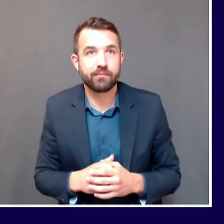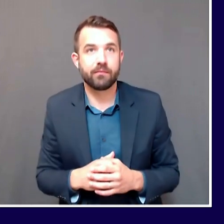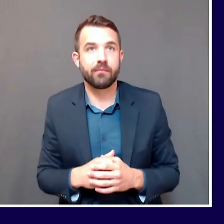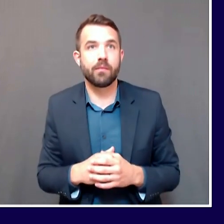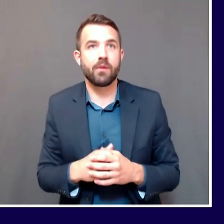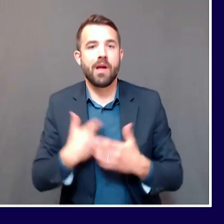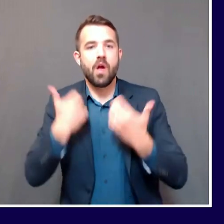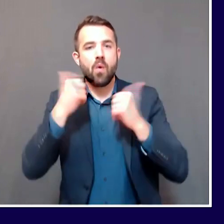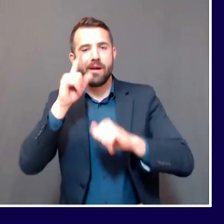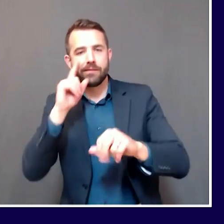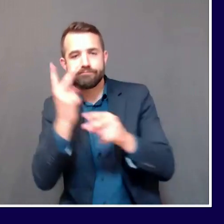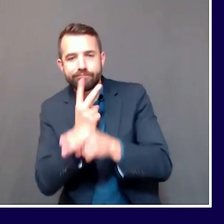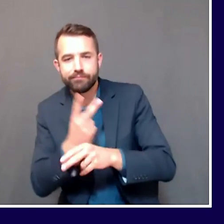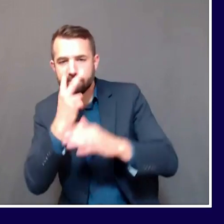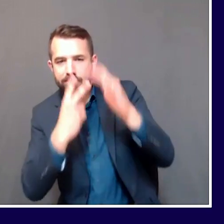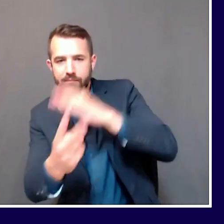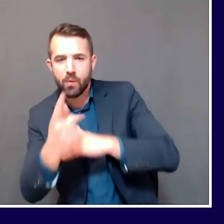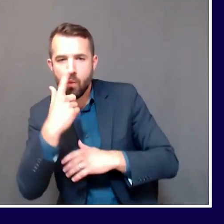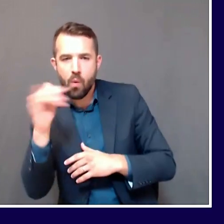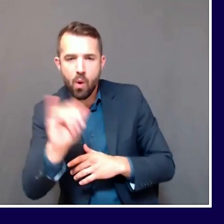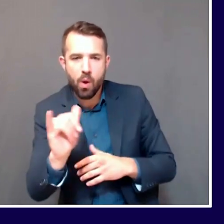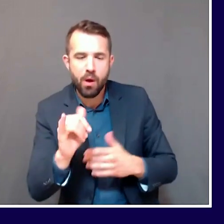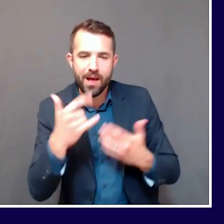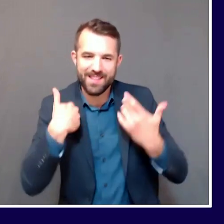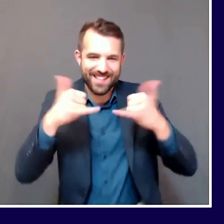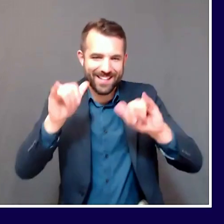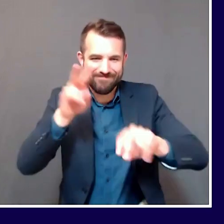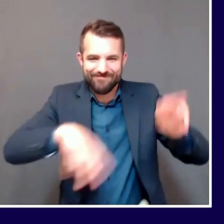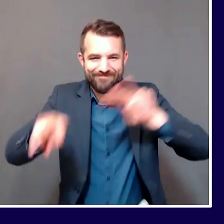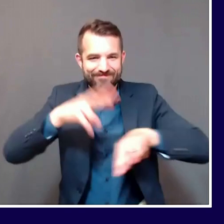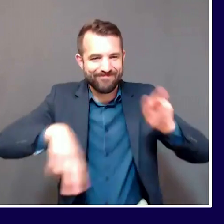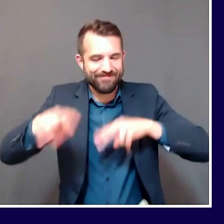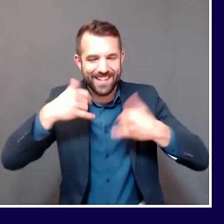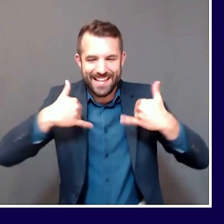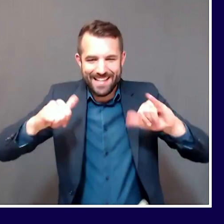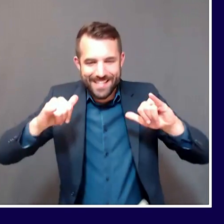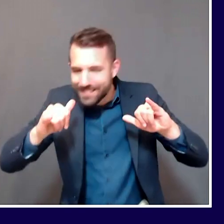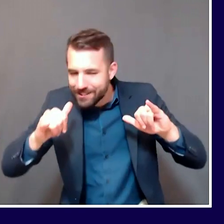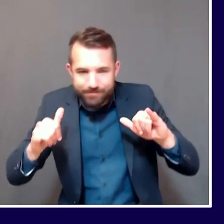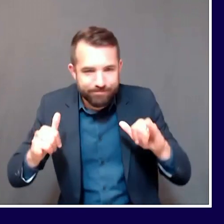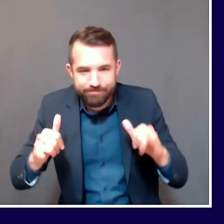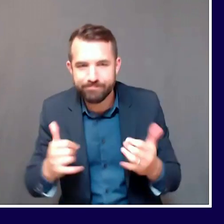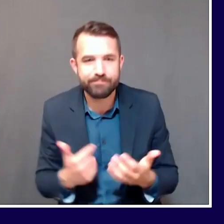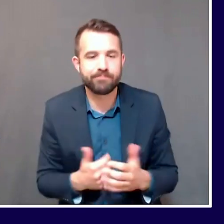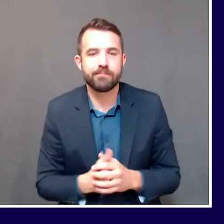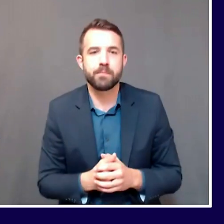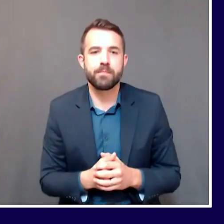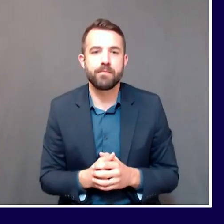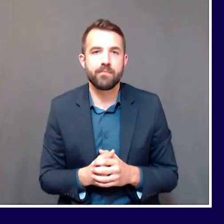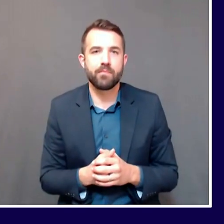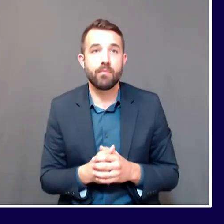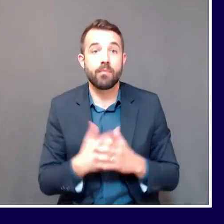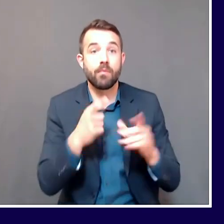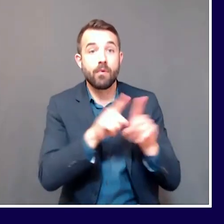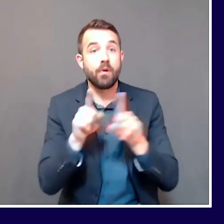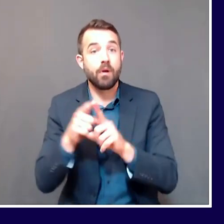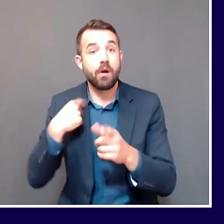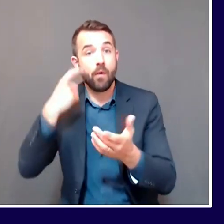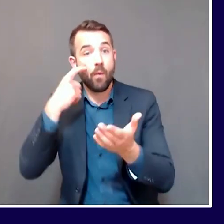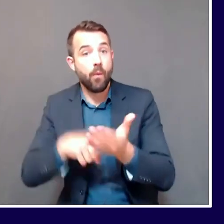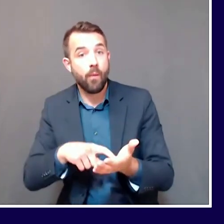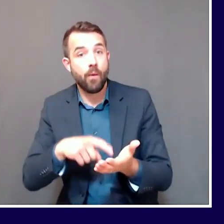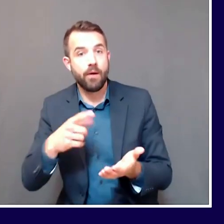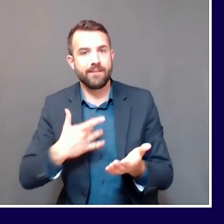year's tourism season and what that looks like. And who will be traveling. We're also seeing indications that travel will be later this